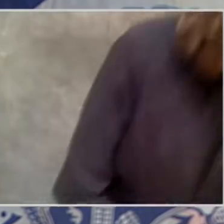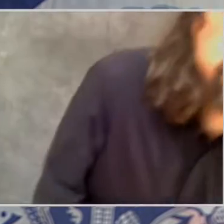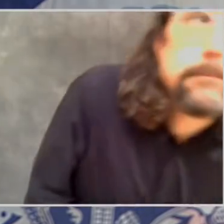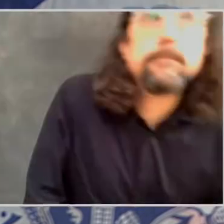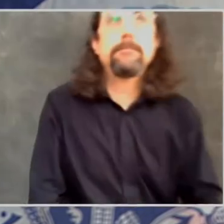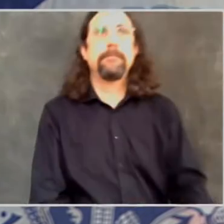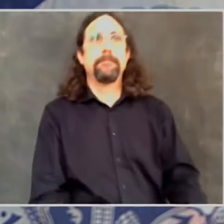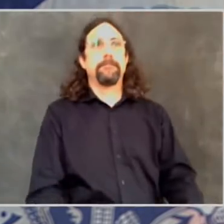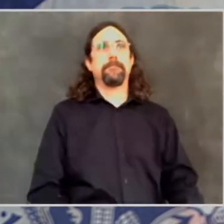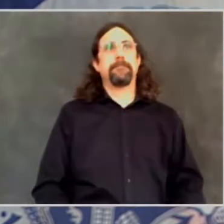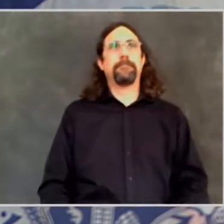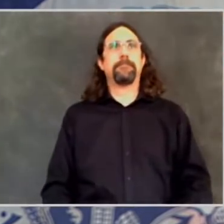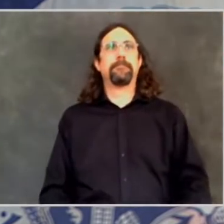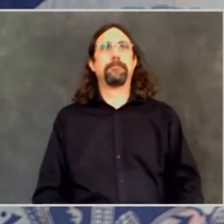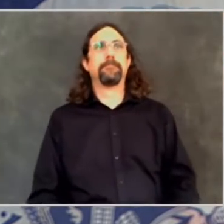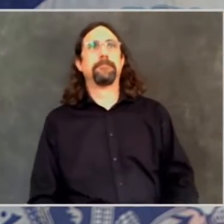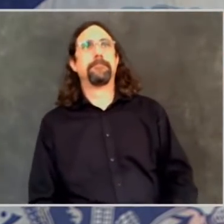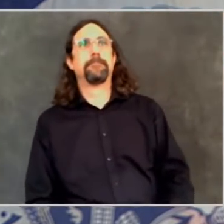two, Henry from Bloomberg.